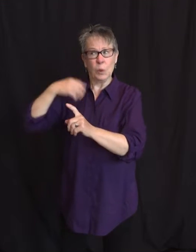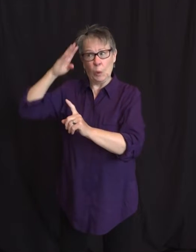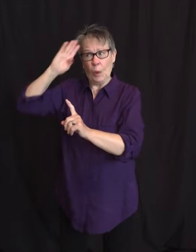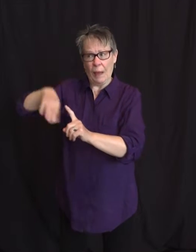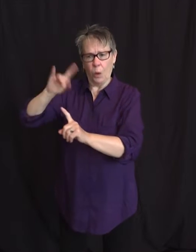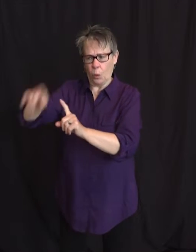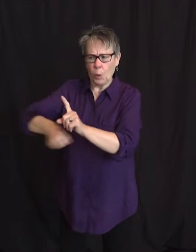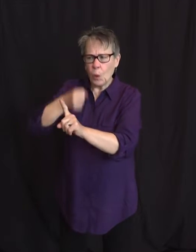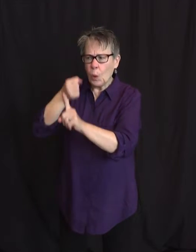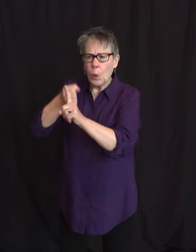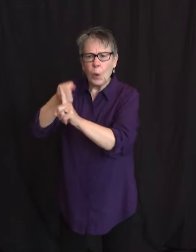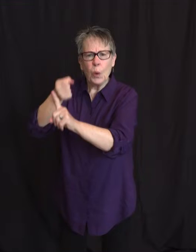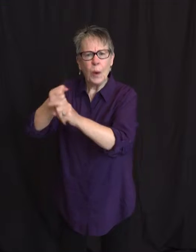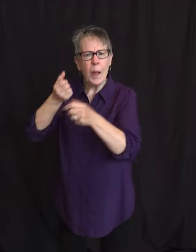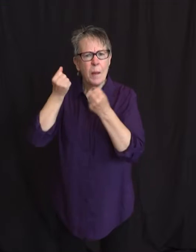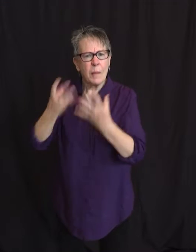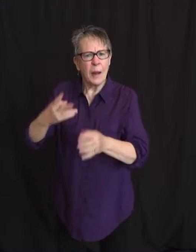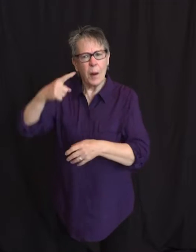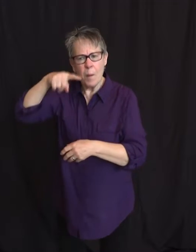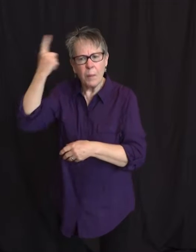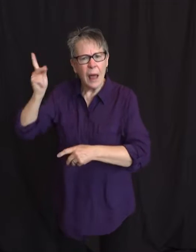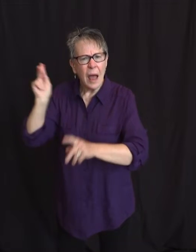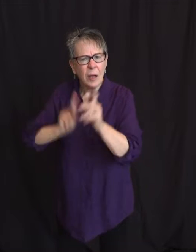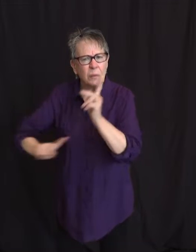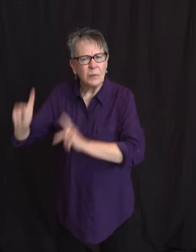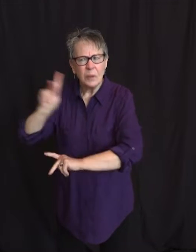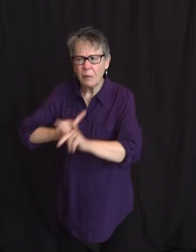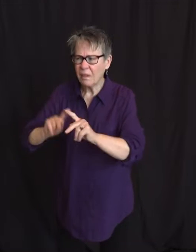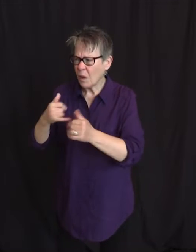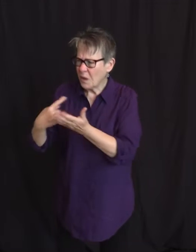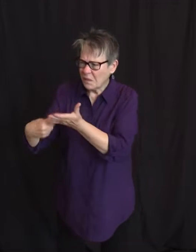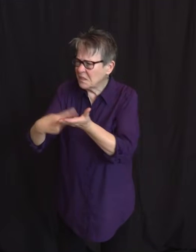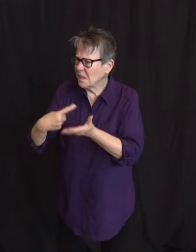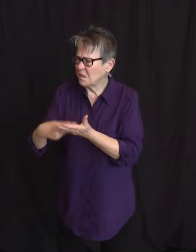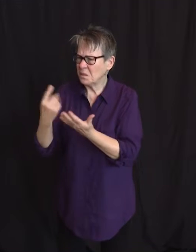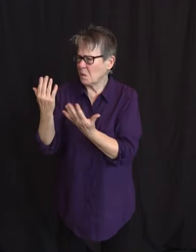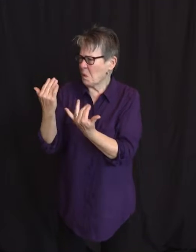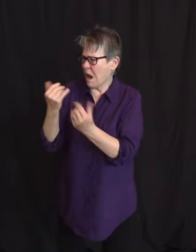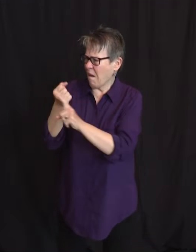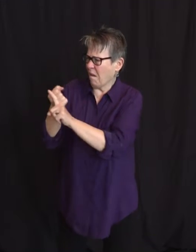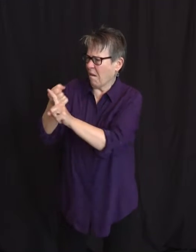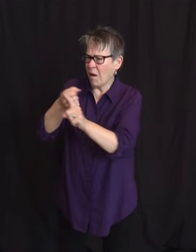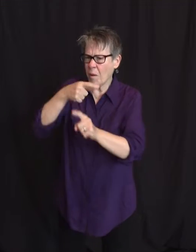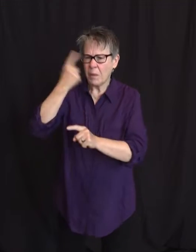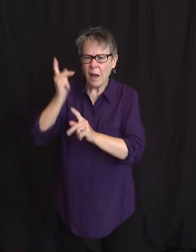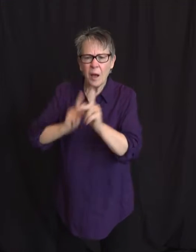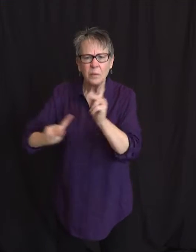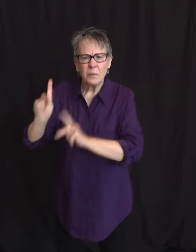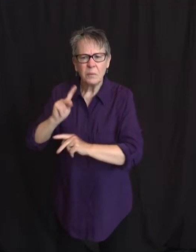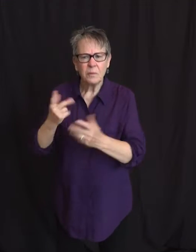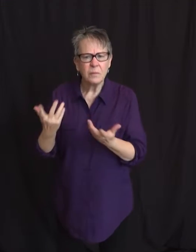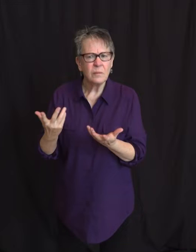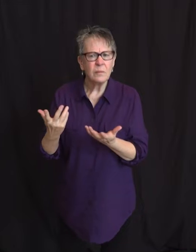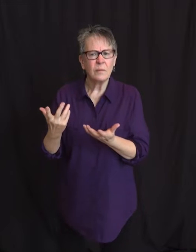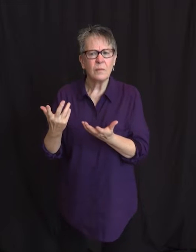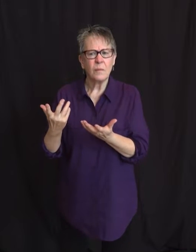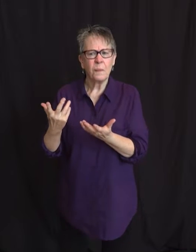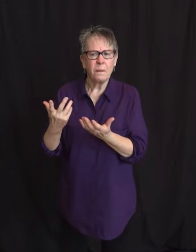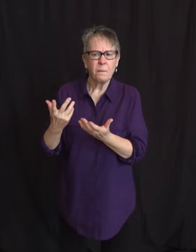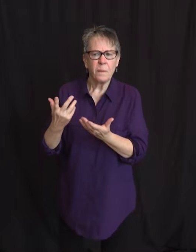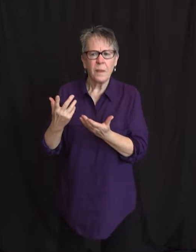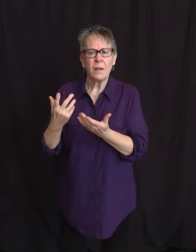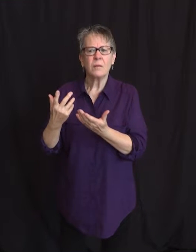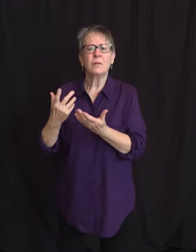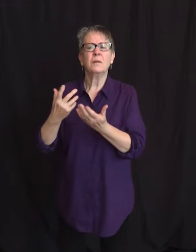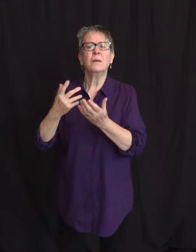have spoken often about. So we must not only ensure that these communities can thrive again,